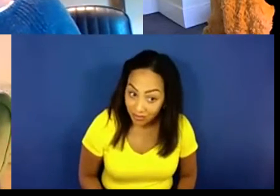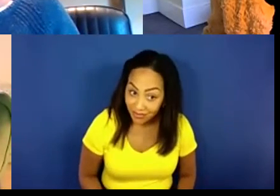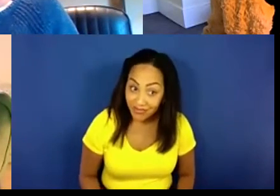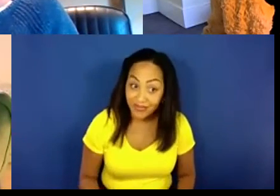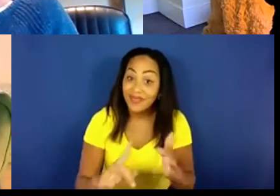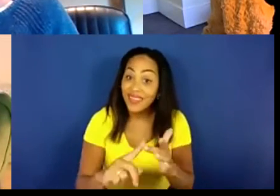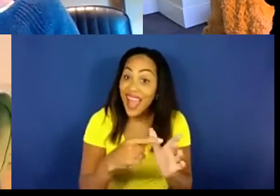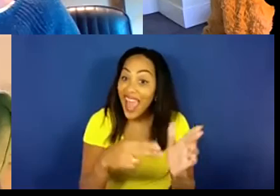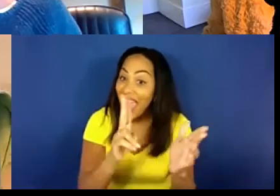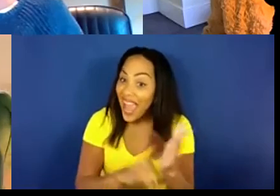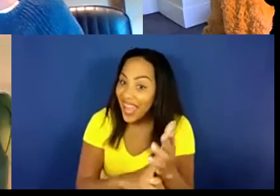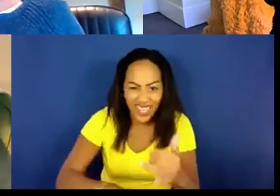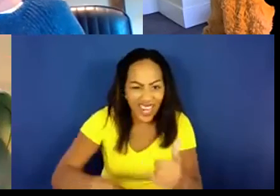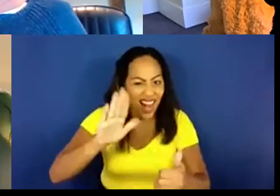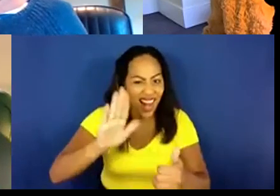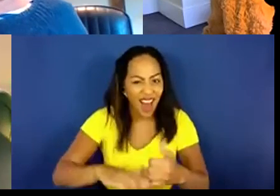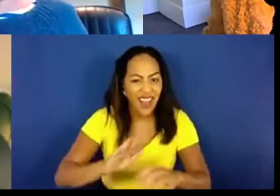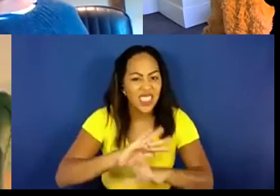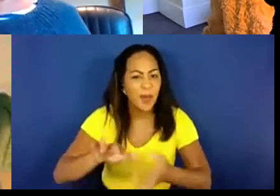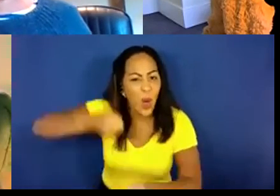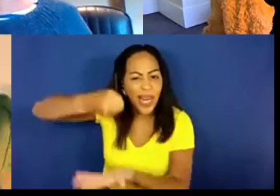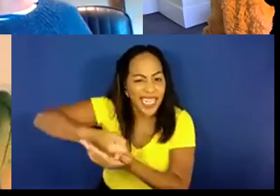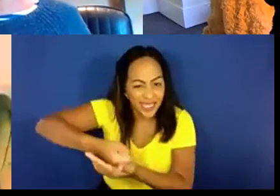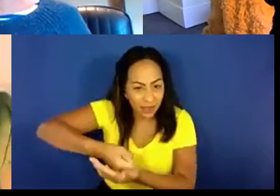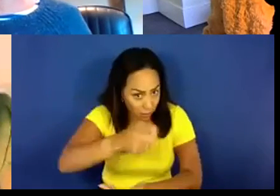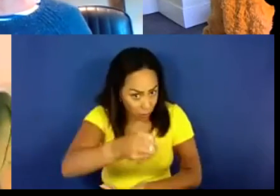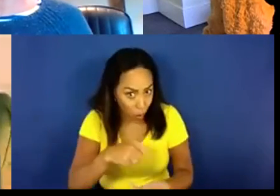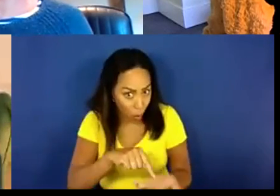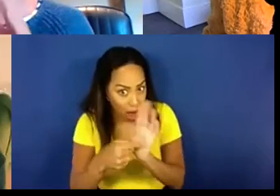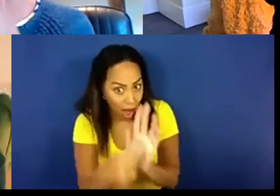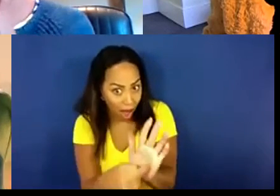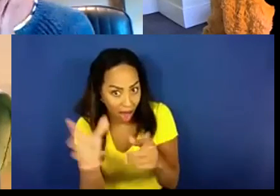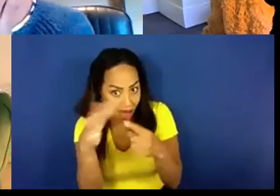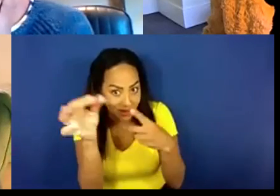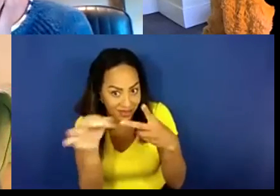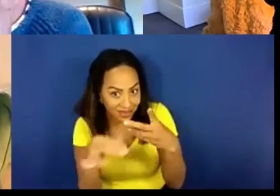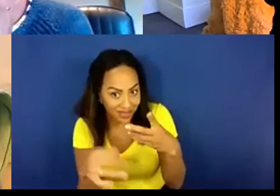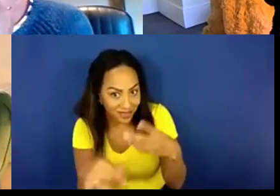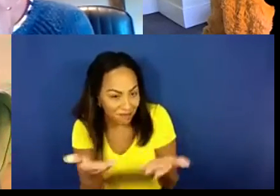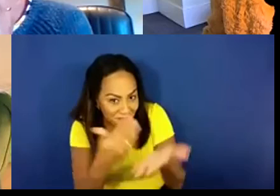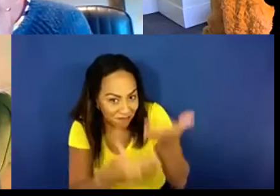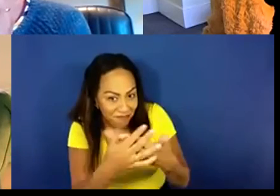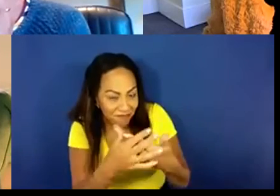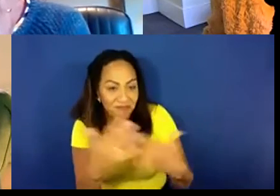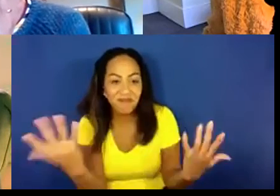you could introduce yourself and talk a bit about your highlights. Thank you. Ian